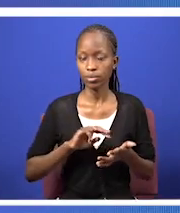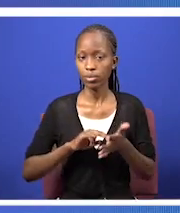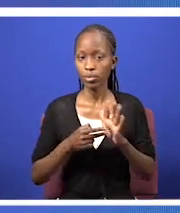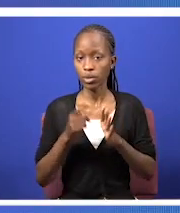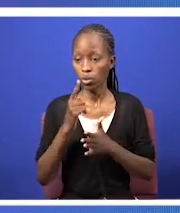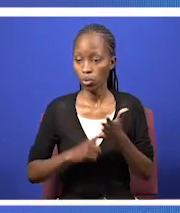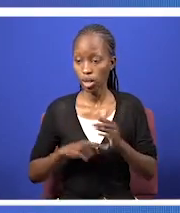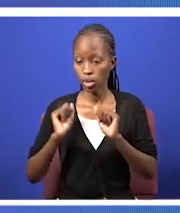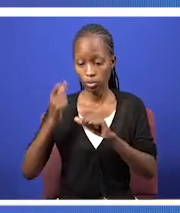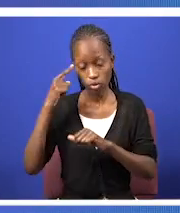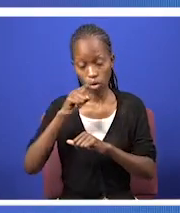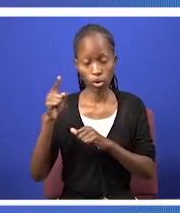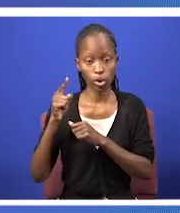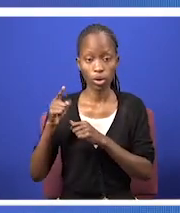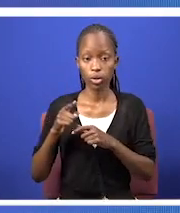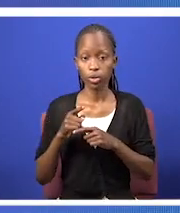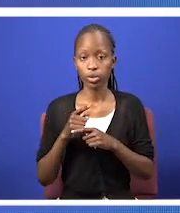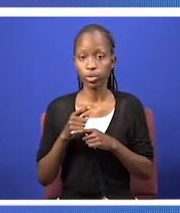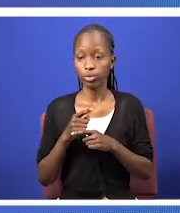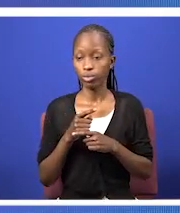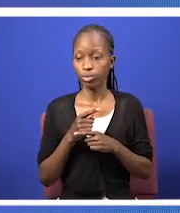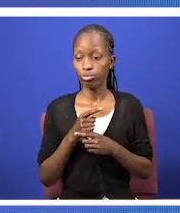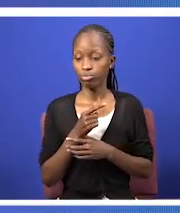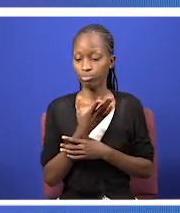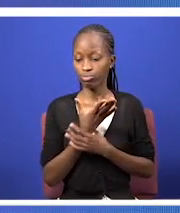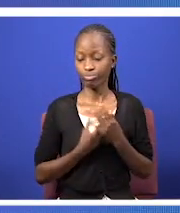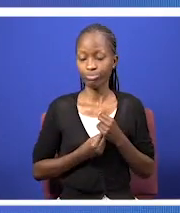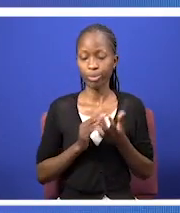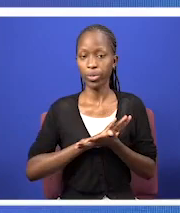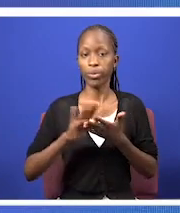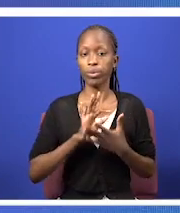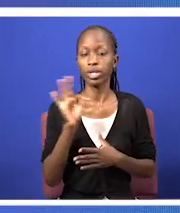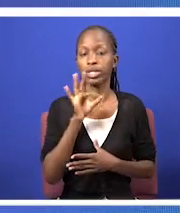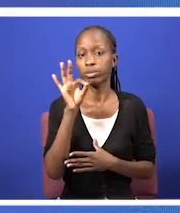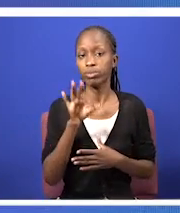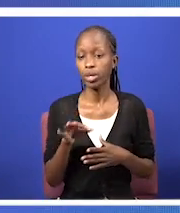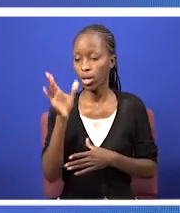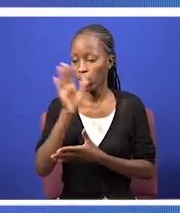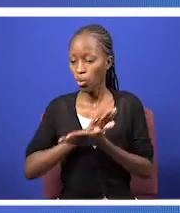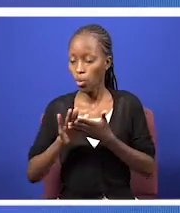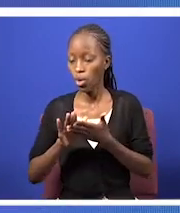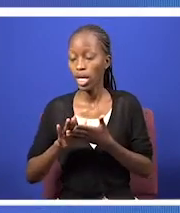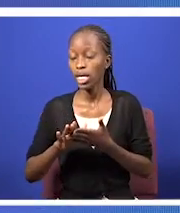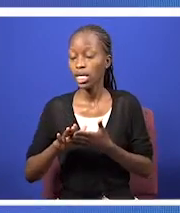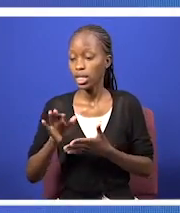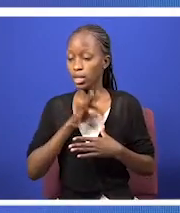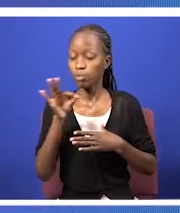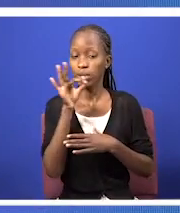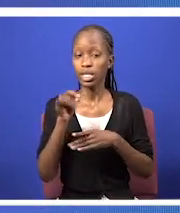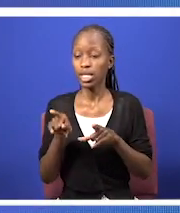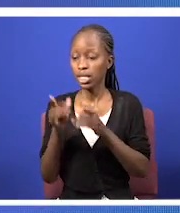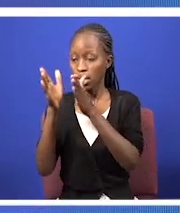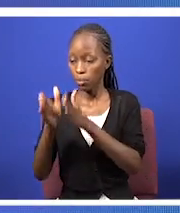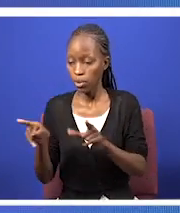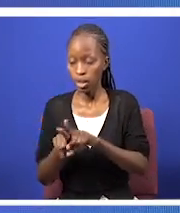possible for you to disobey and break the heart of the Holy Spirit. He is just as much a person as you and I.